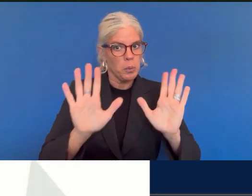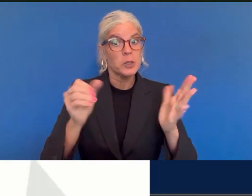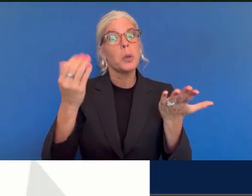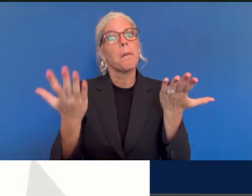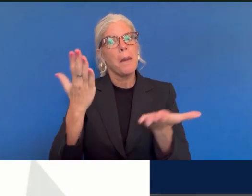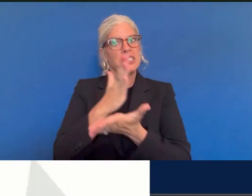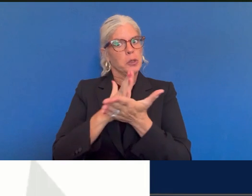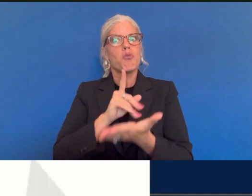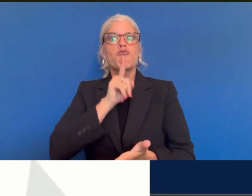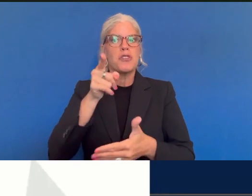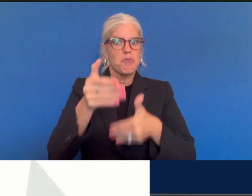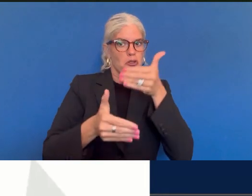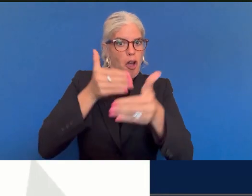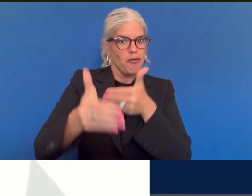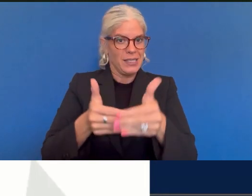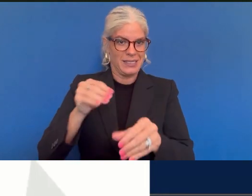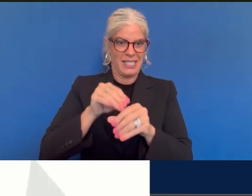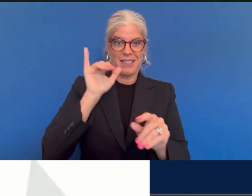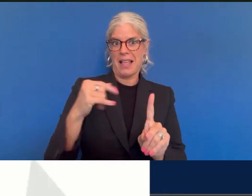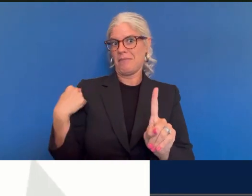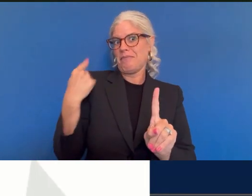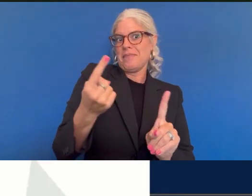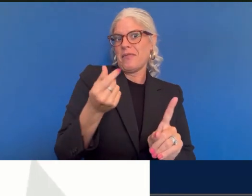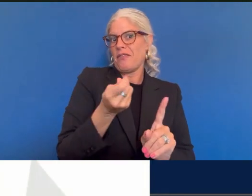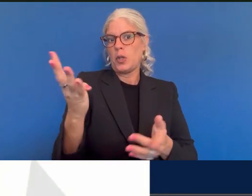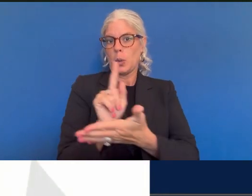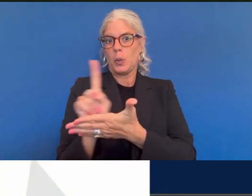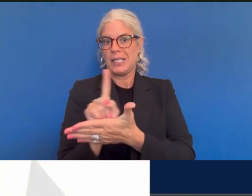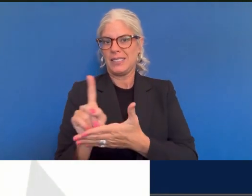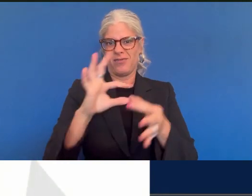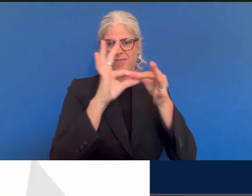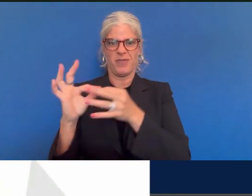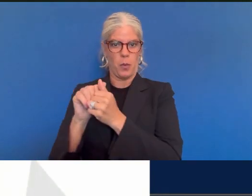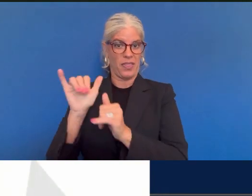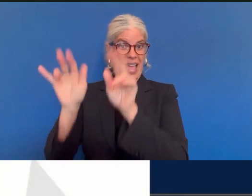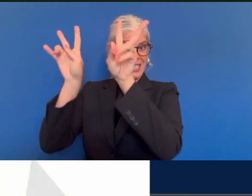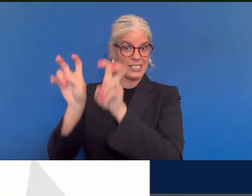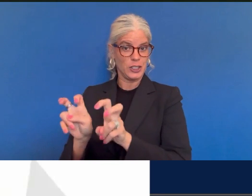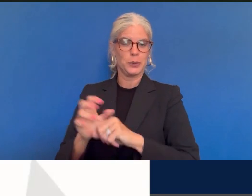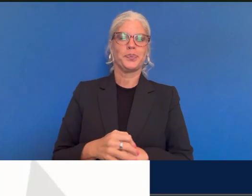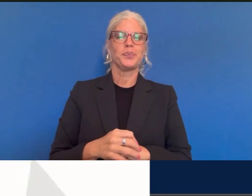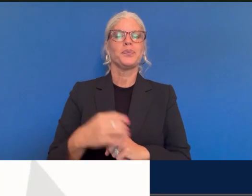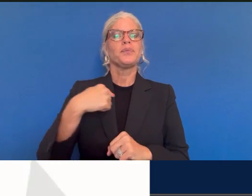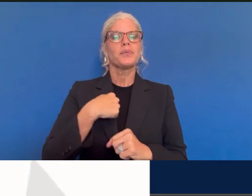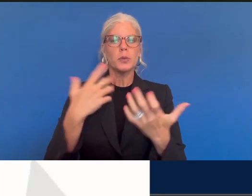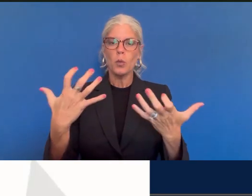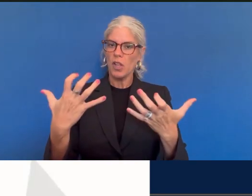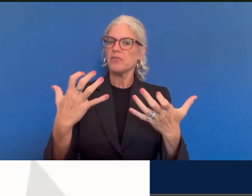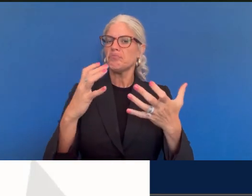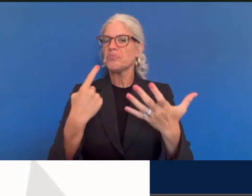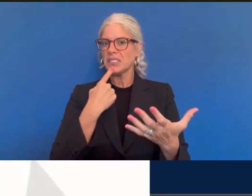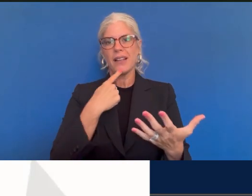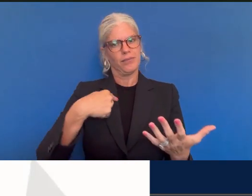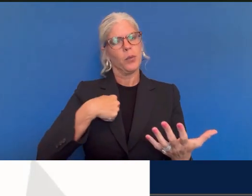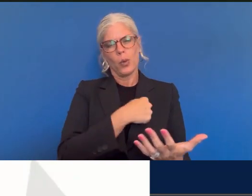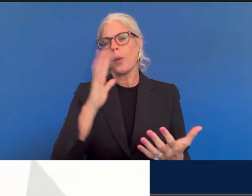some real progress in the last couple weeks on this issue. And I would just end, I'm sure